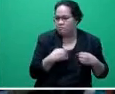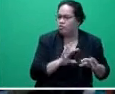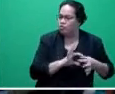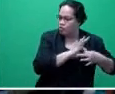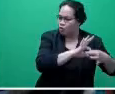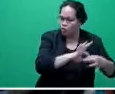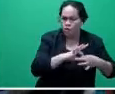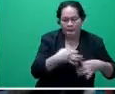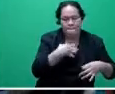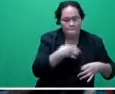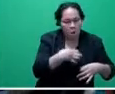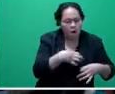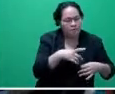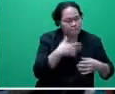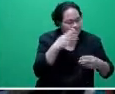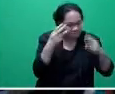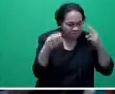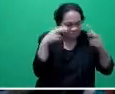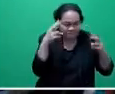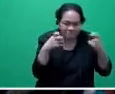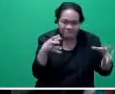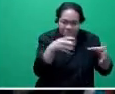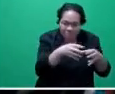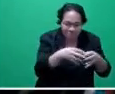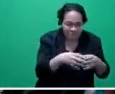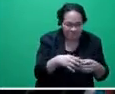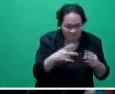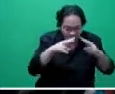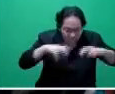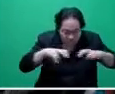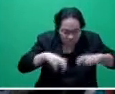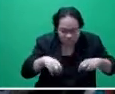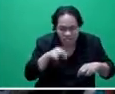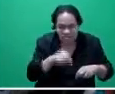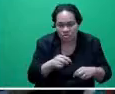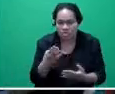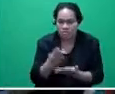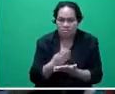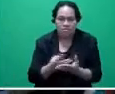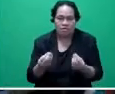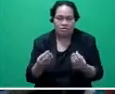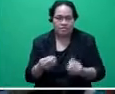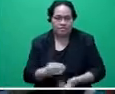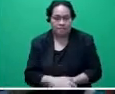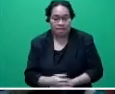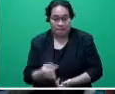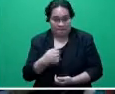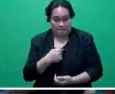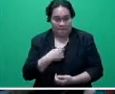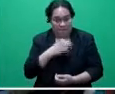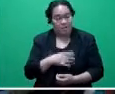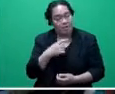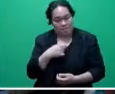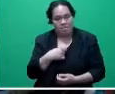alternative ideologies that we have put in course in this budget debate. Mr. Speaker, sir, I am a person who gets